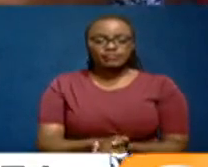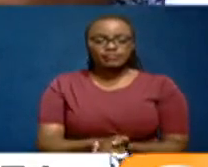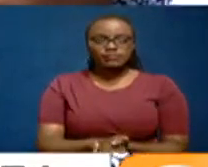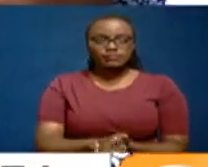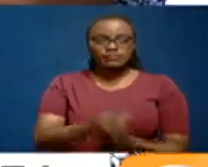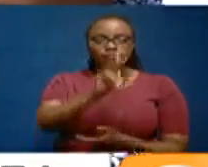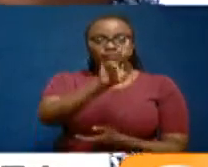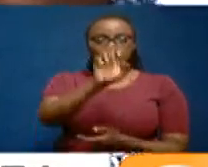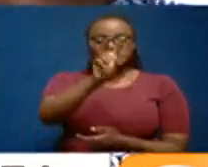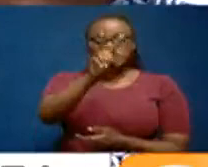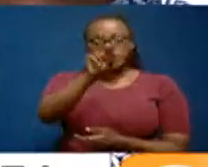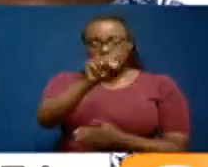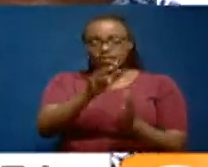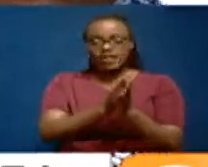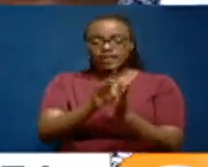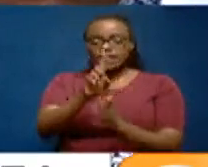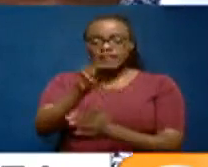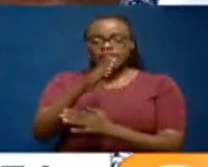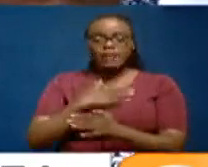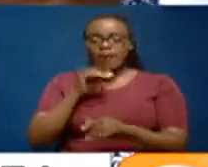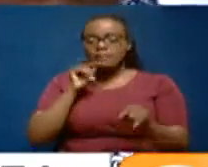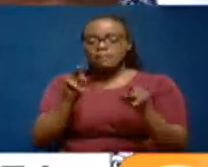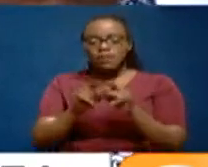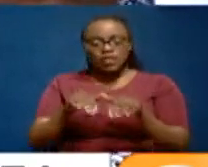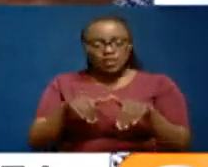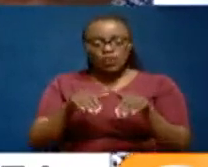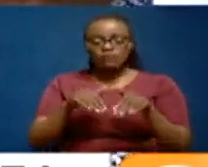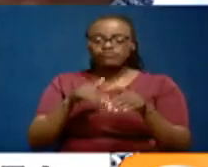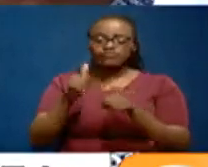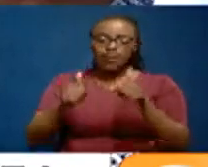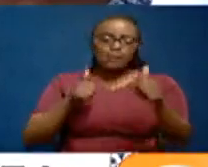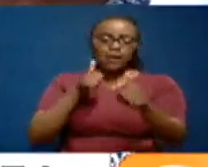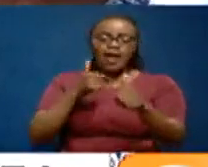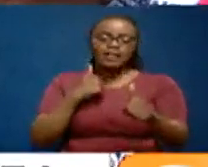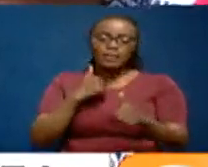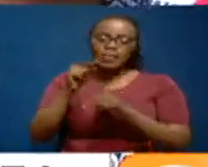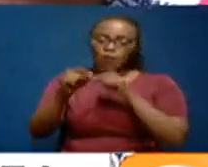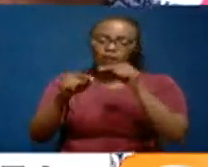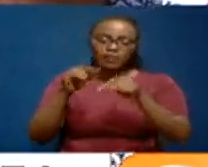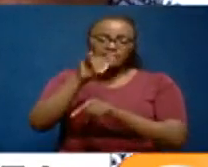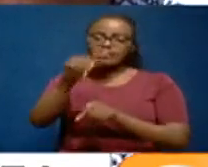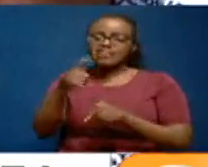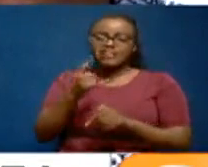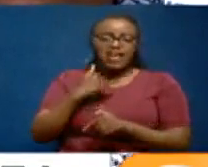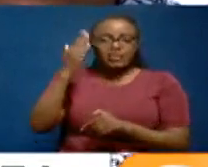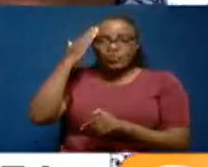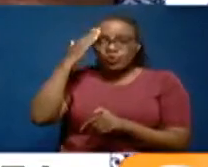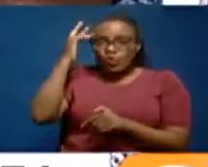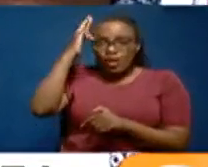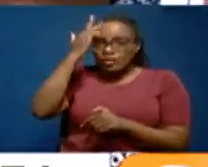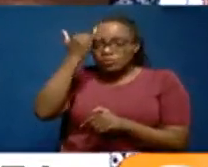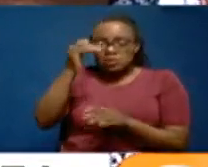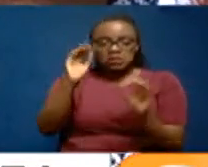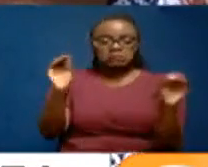Kevin na Dennis ni mandugu zangu, walikuwa wananifuata nyuma na waliwawa tu na tujui kiini yake ni